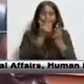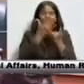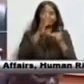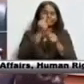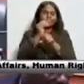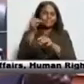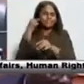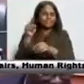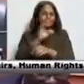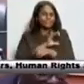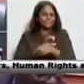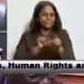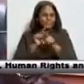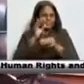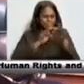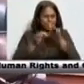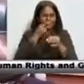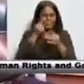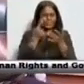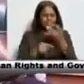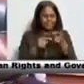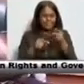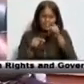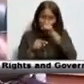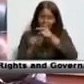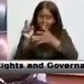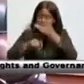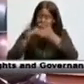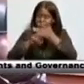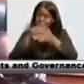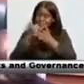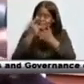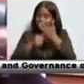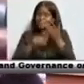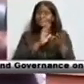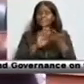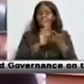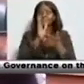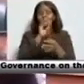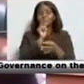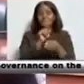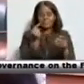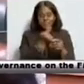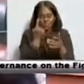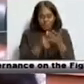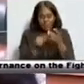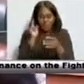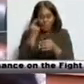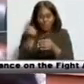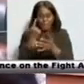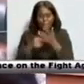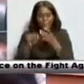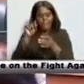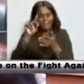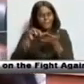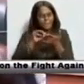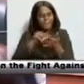order of that company now reveals to us to say that tax has been forgiven. They are only going to pay $23